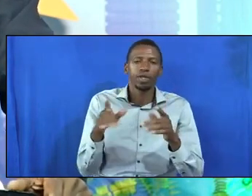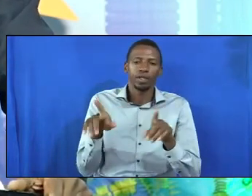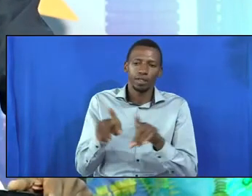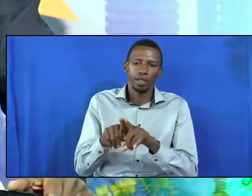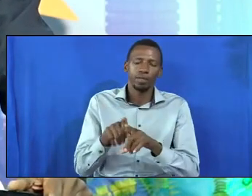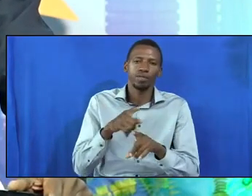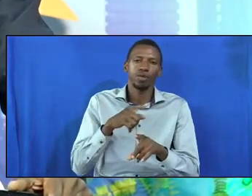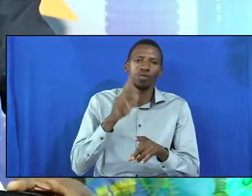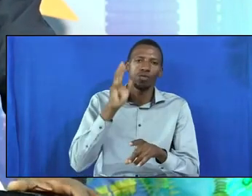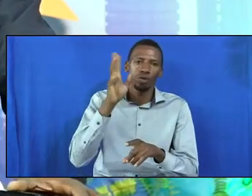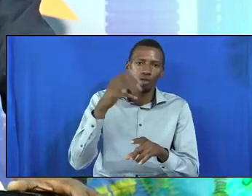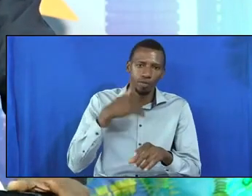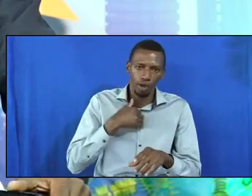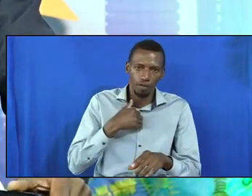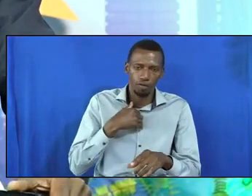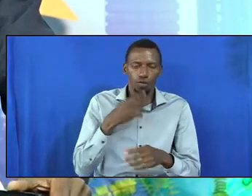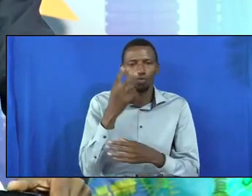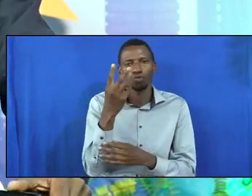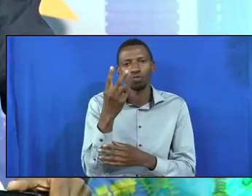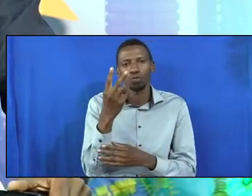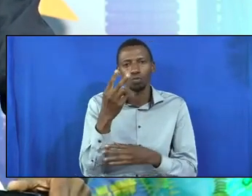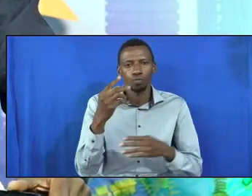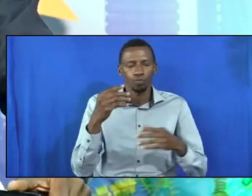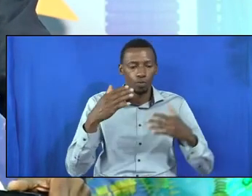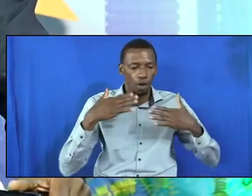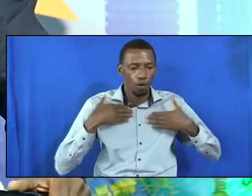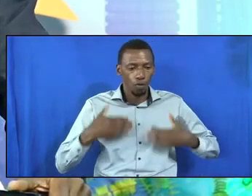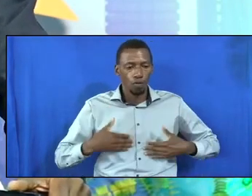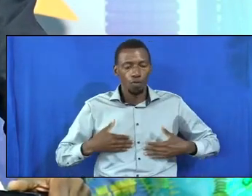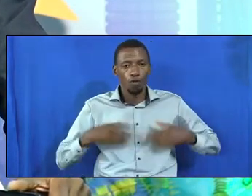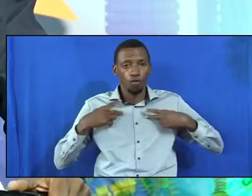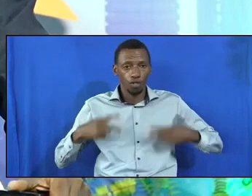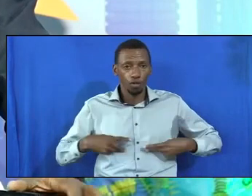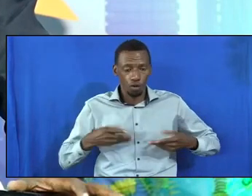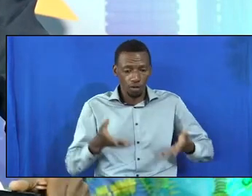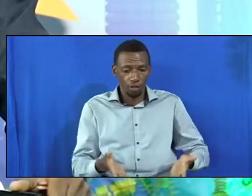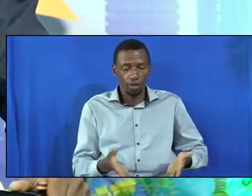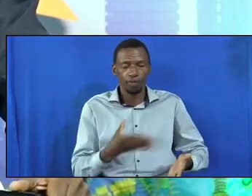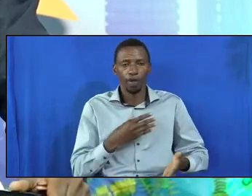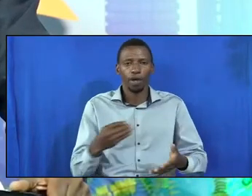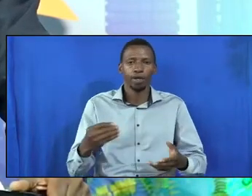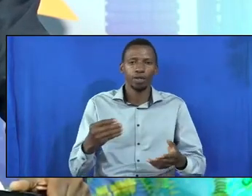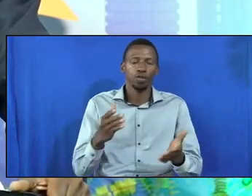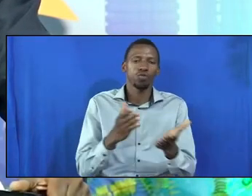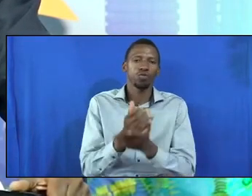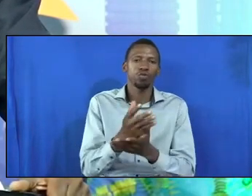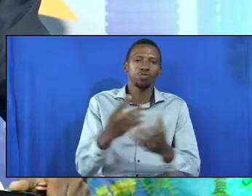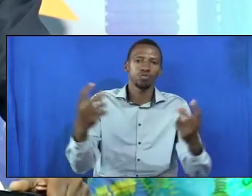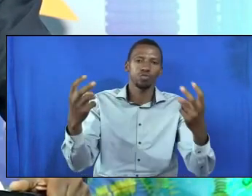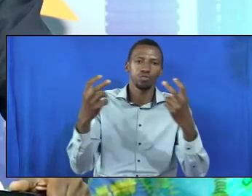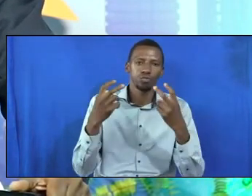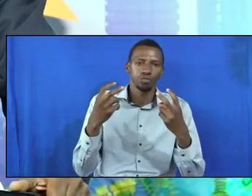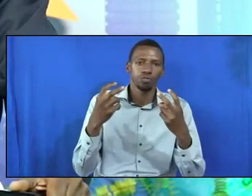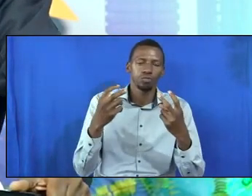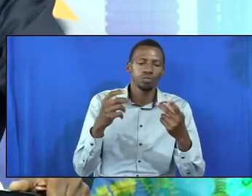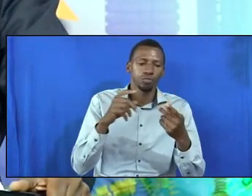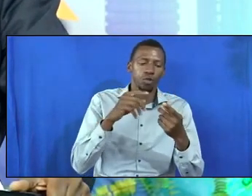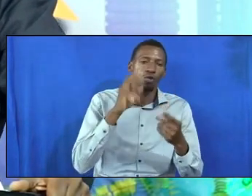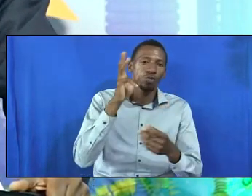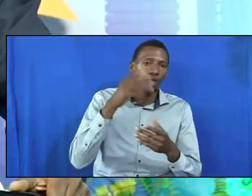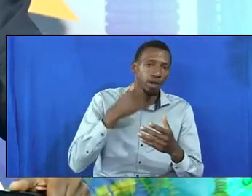hybrid, physical and virtual. So there will be Zoom, and